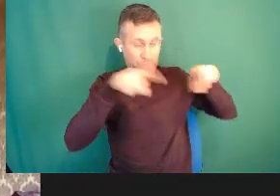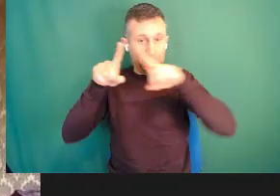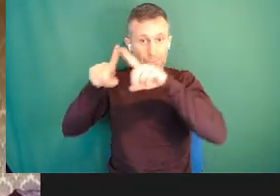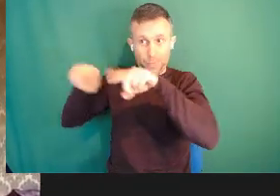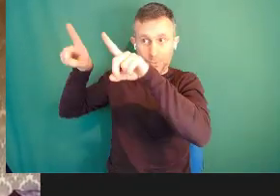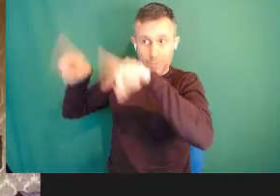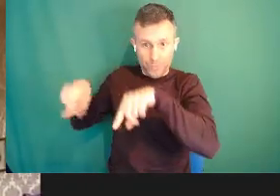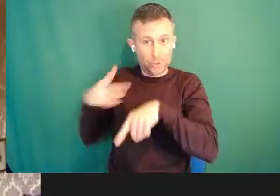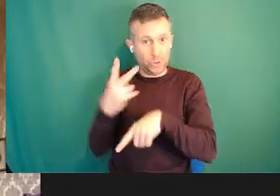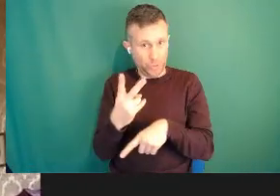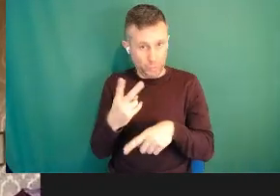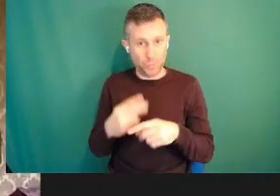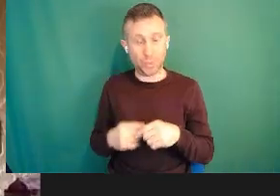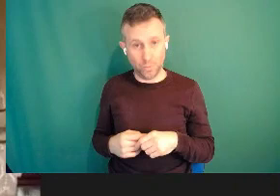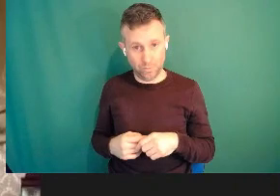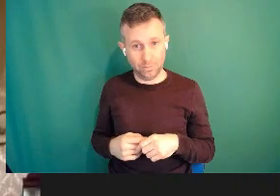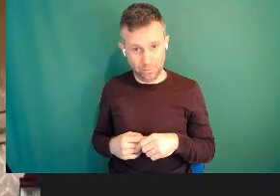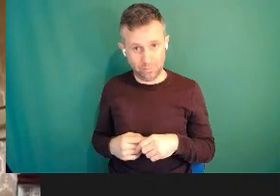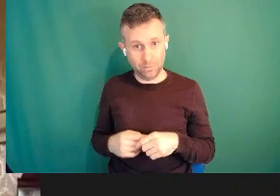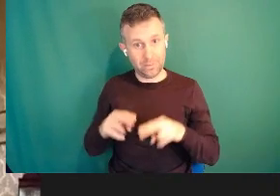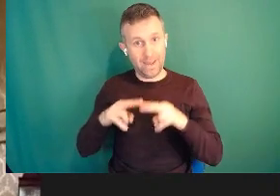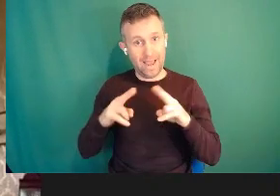is?